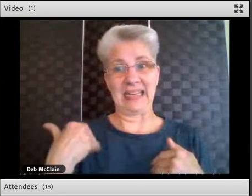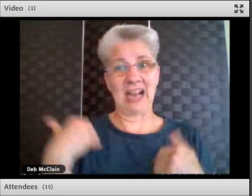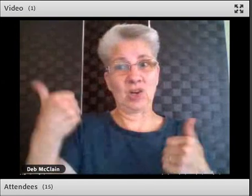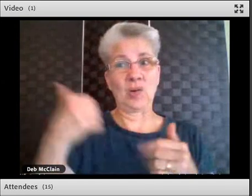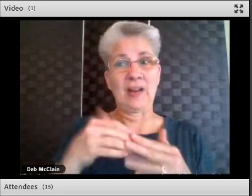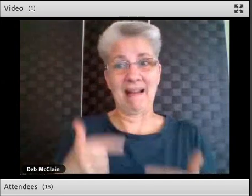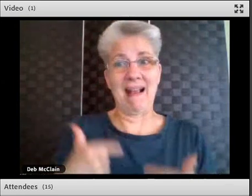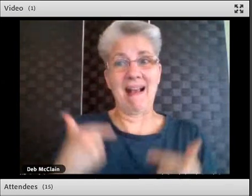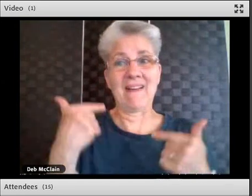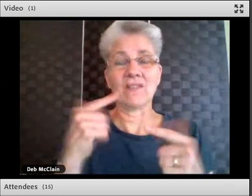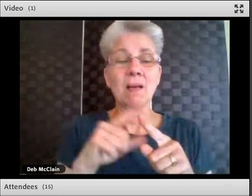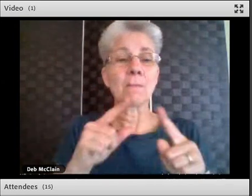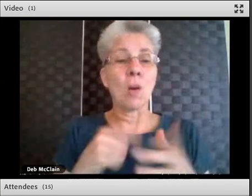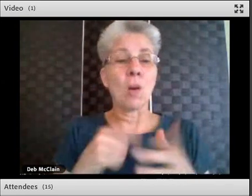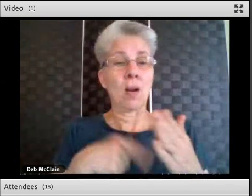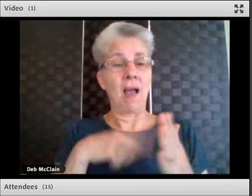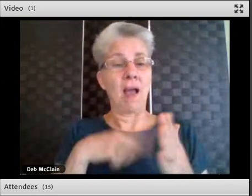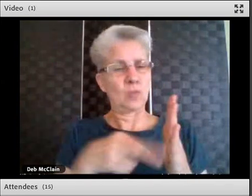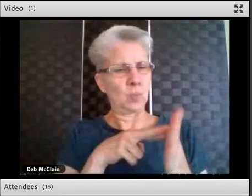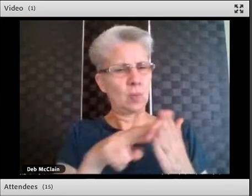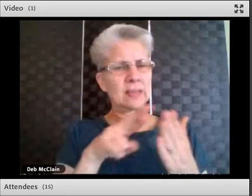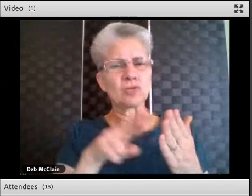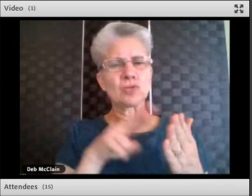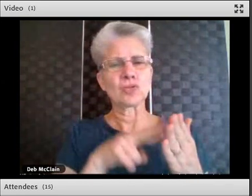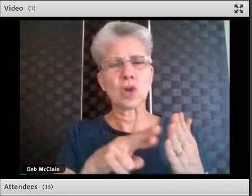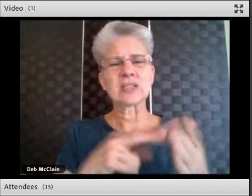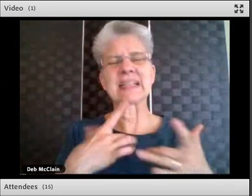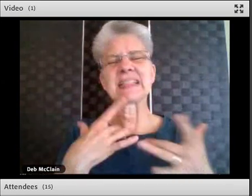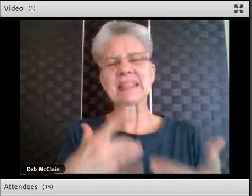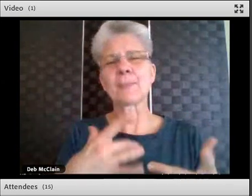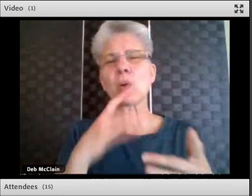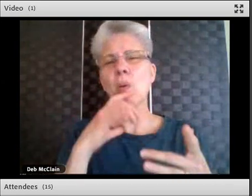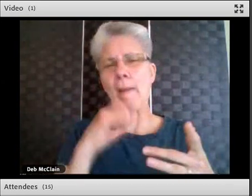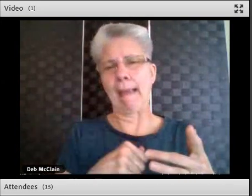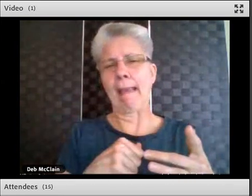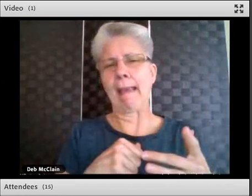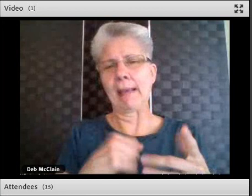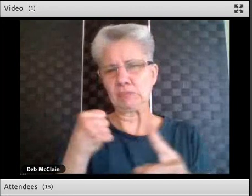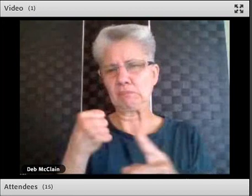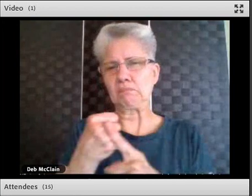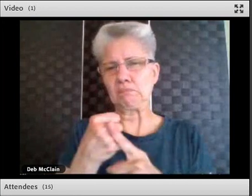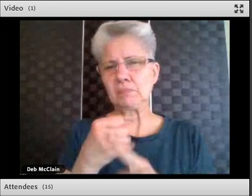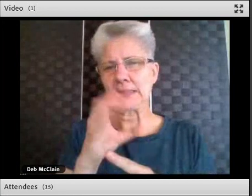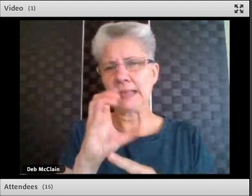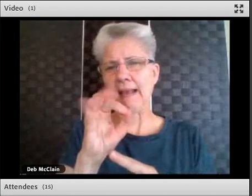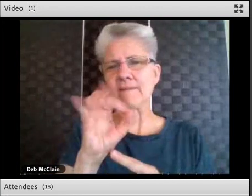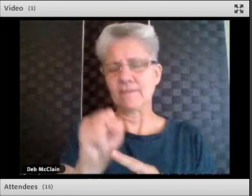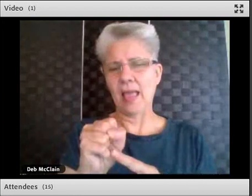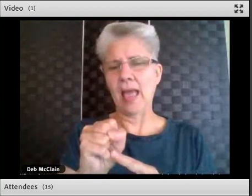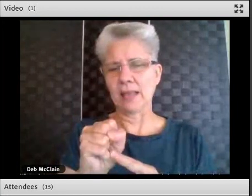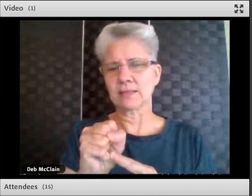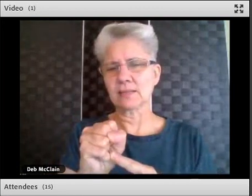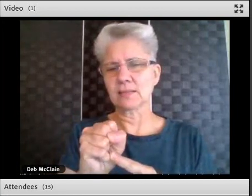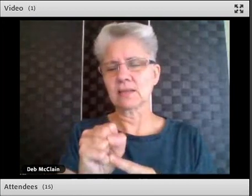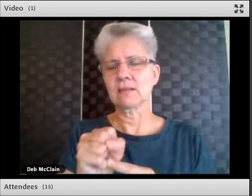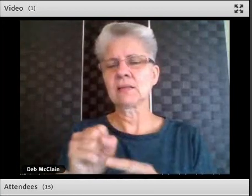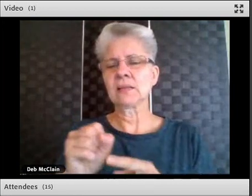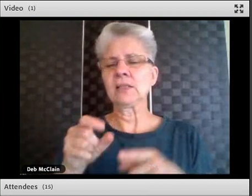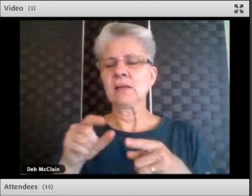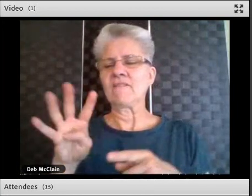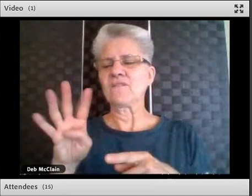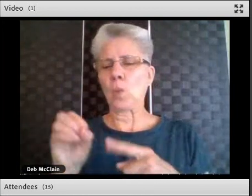in life, but from what I've researched, the typical age range where CFS really manifests itself is in the 40s